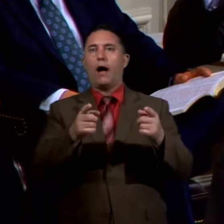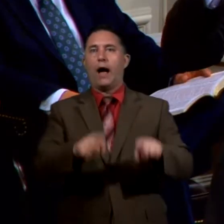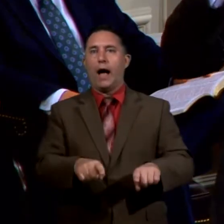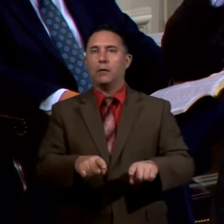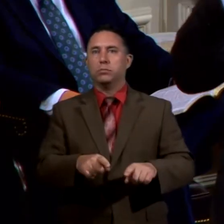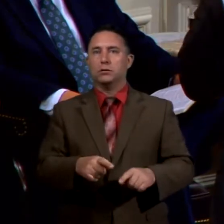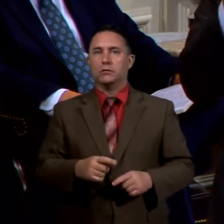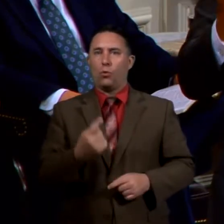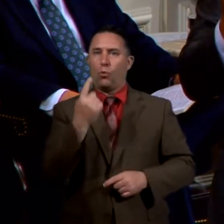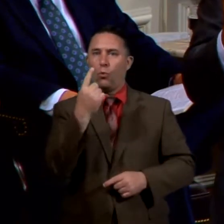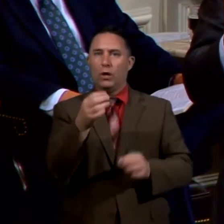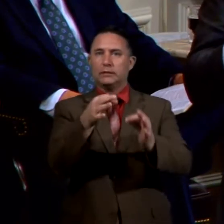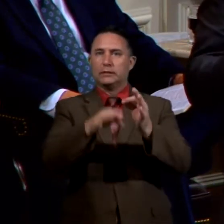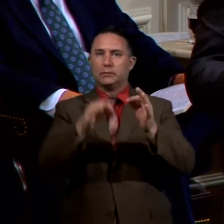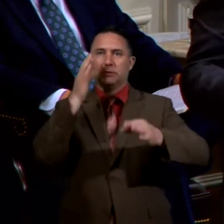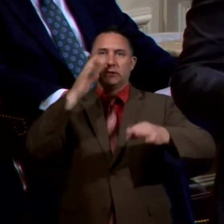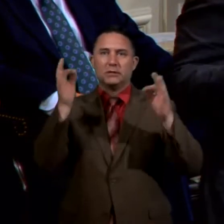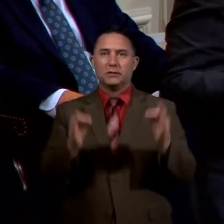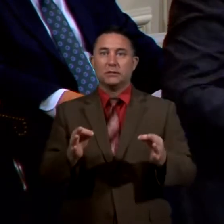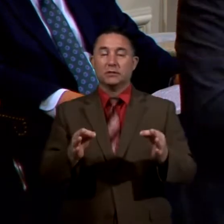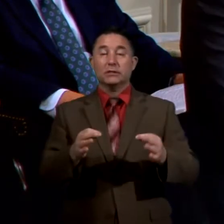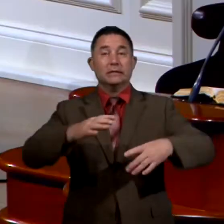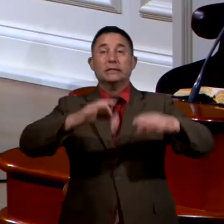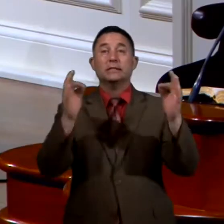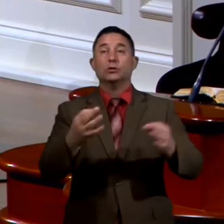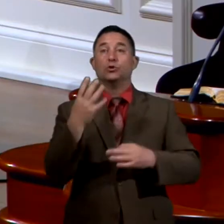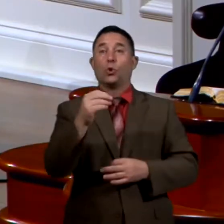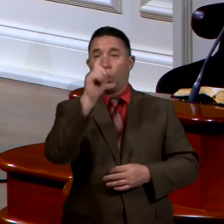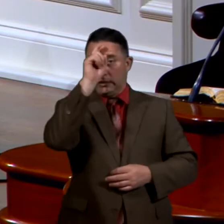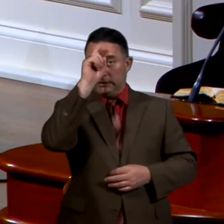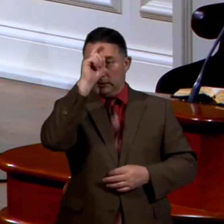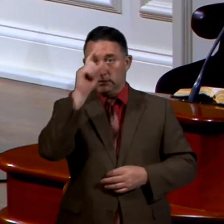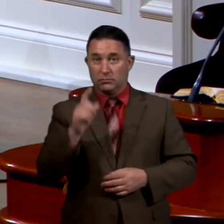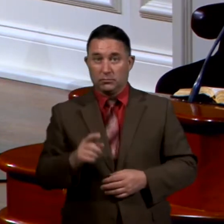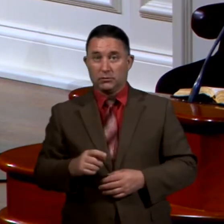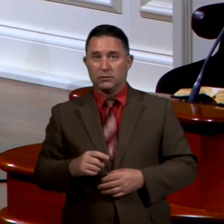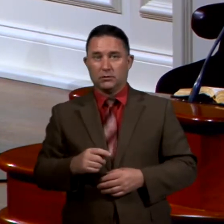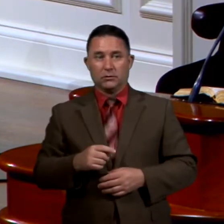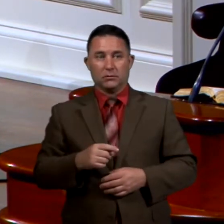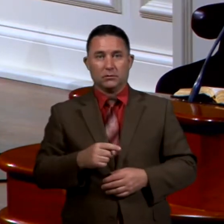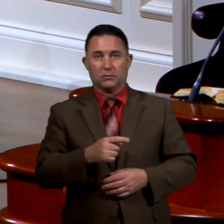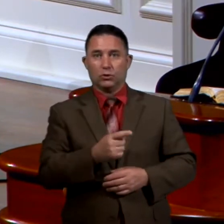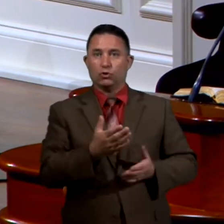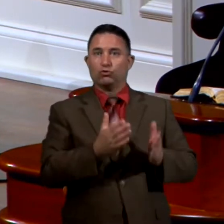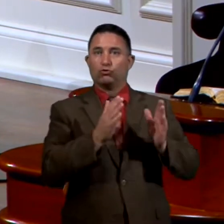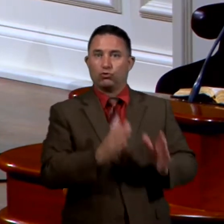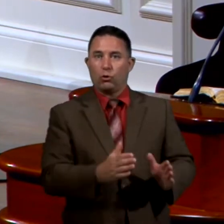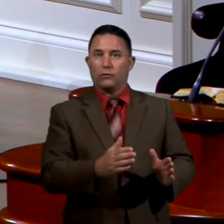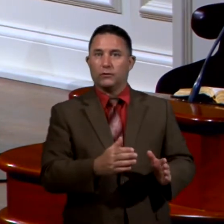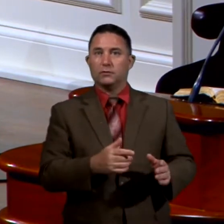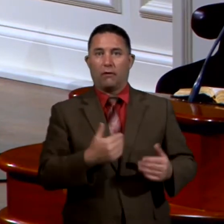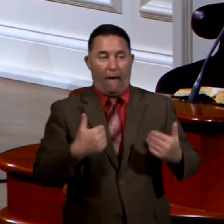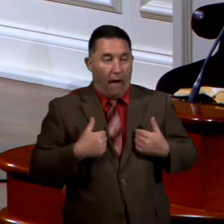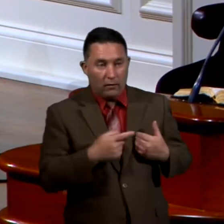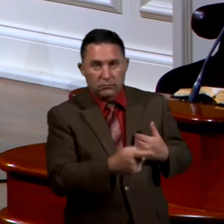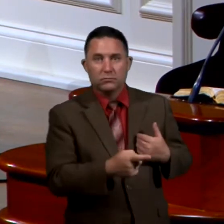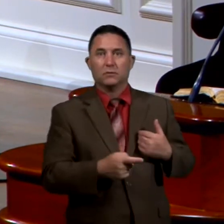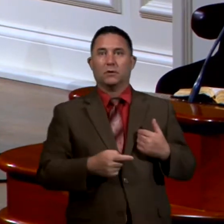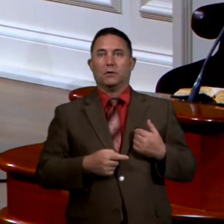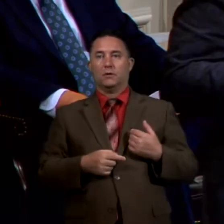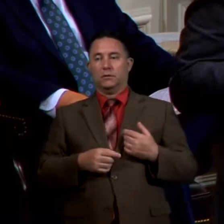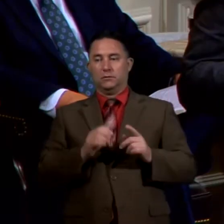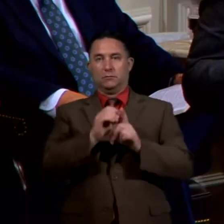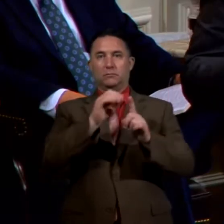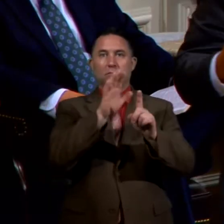about that one simple decision. And not only the decision to go to Egypt, where he gained servants and where he